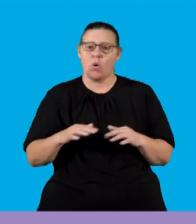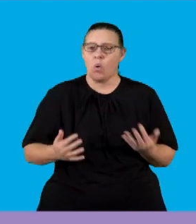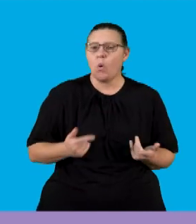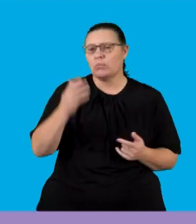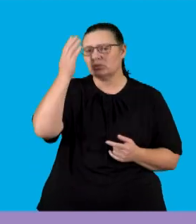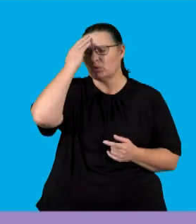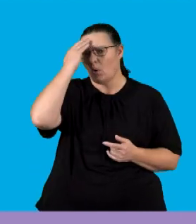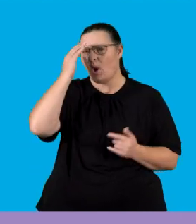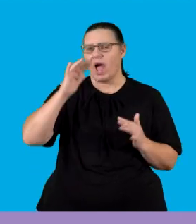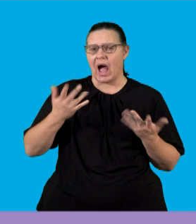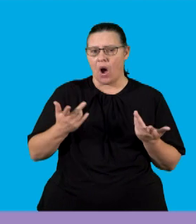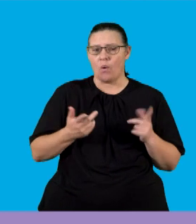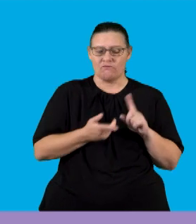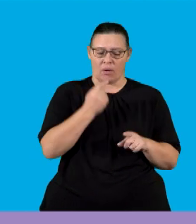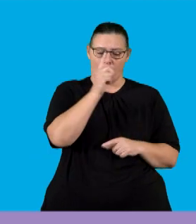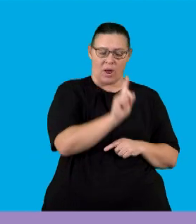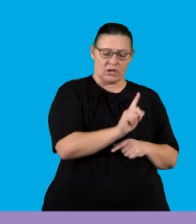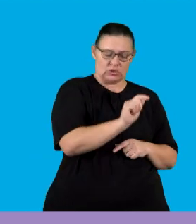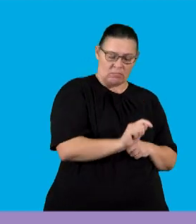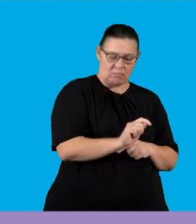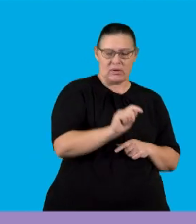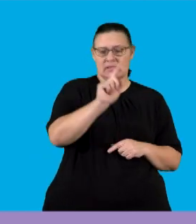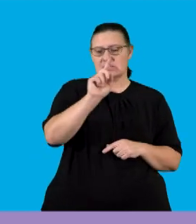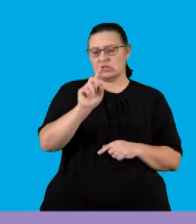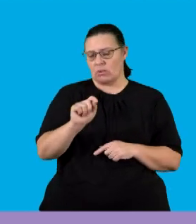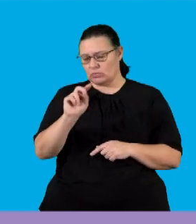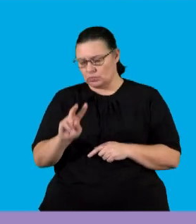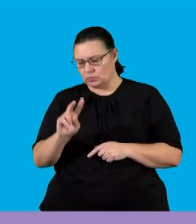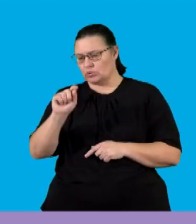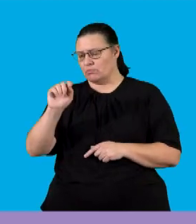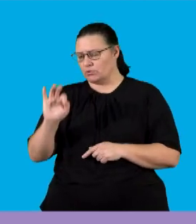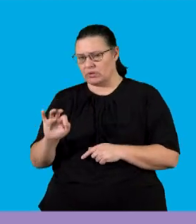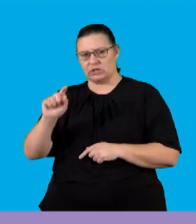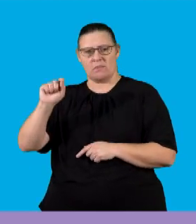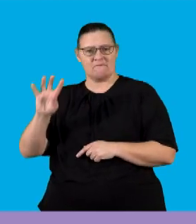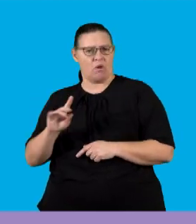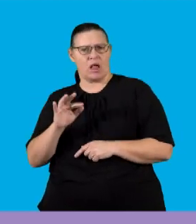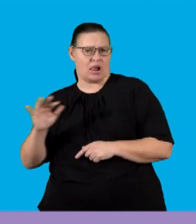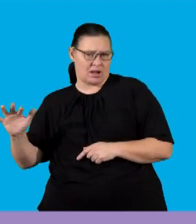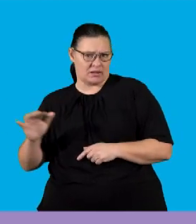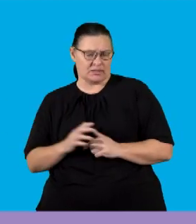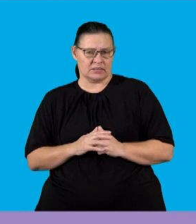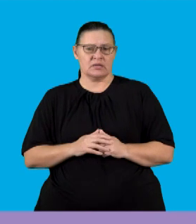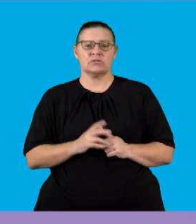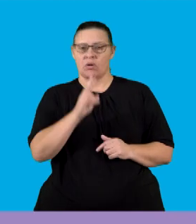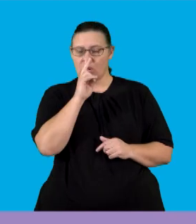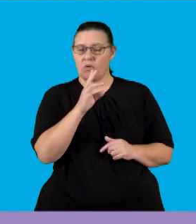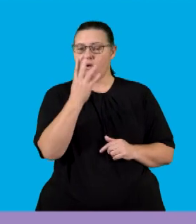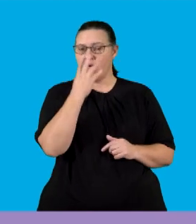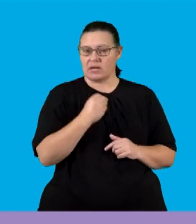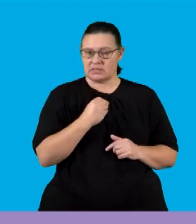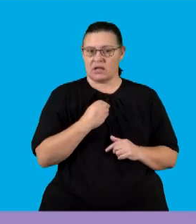looking at our table, it is asking us of the first 6 terms. So we know that this is the first